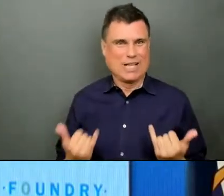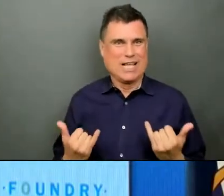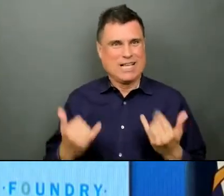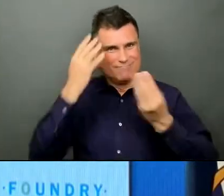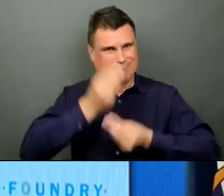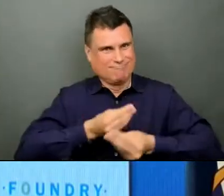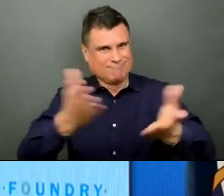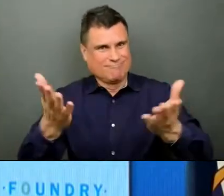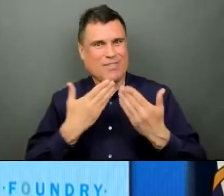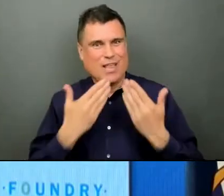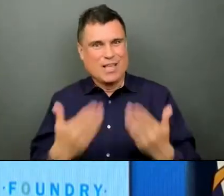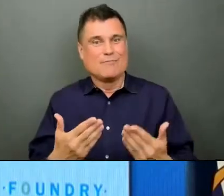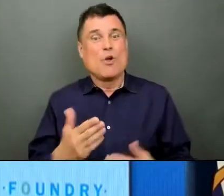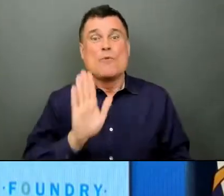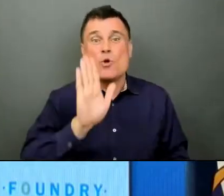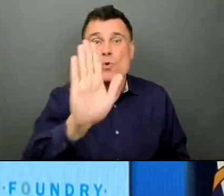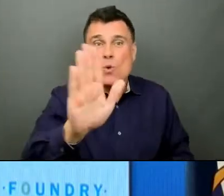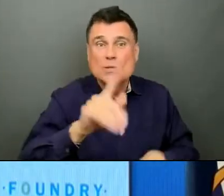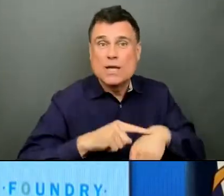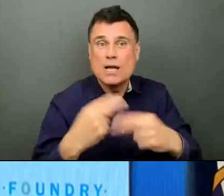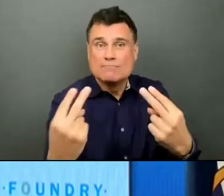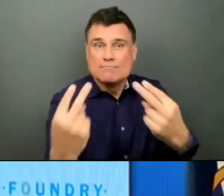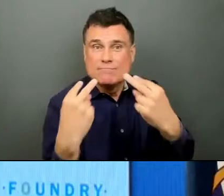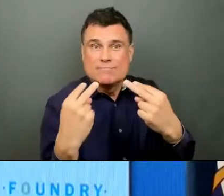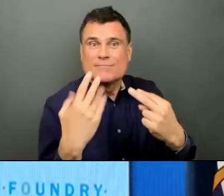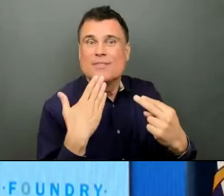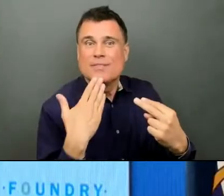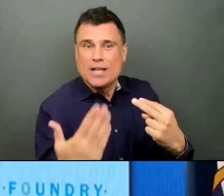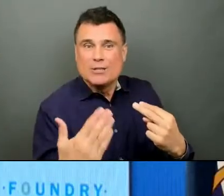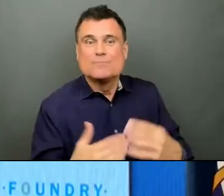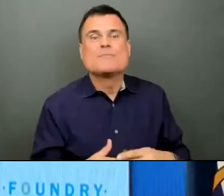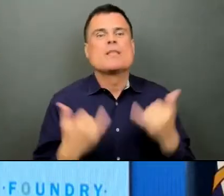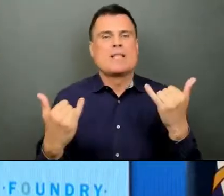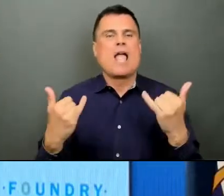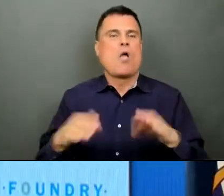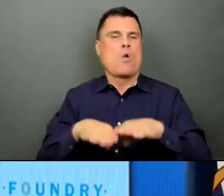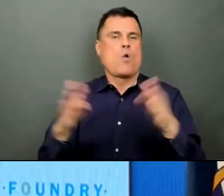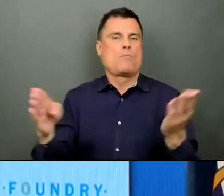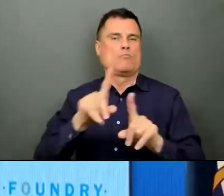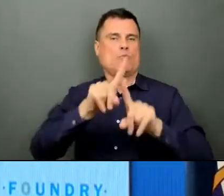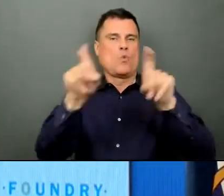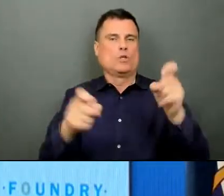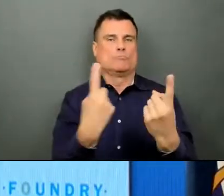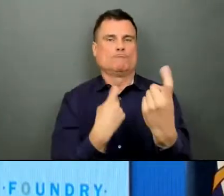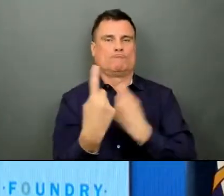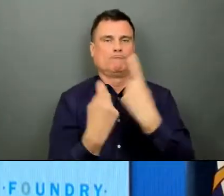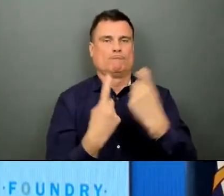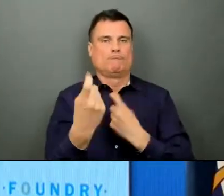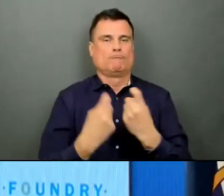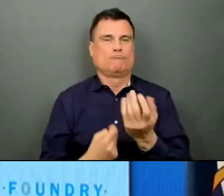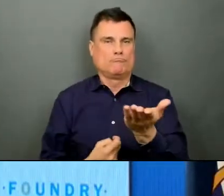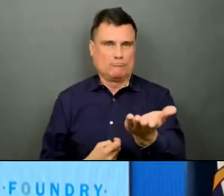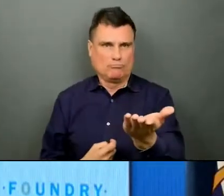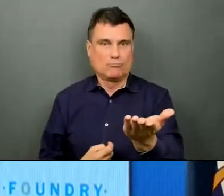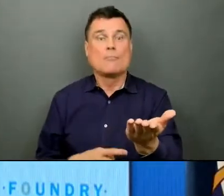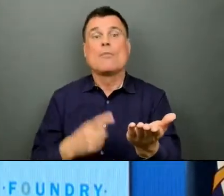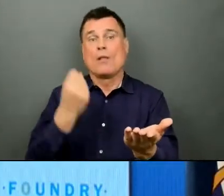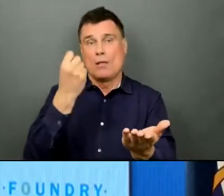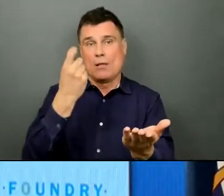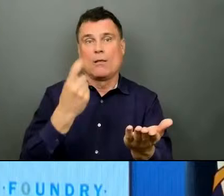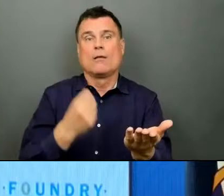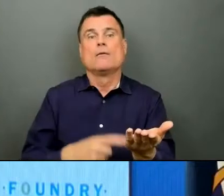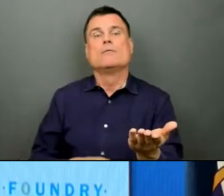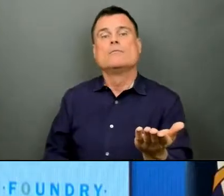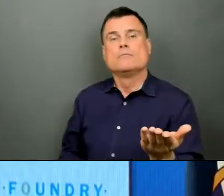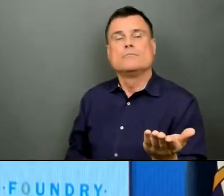your attention this morning. We will now take your questions. Thank you, Minister. A reminder